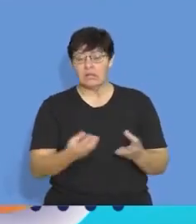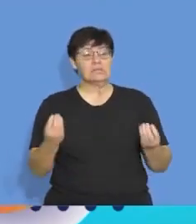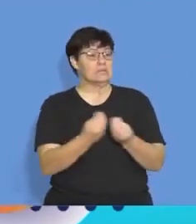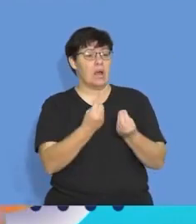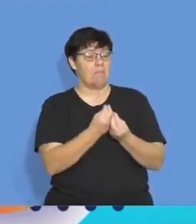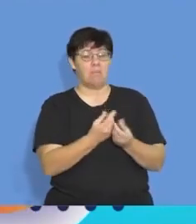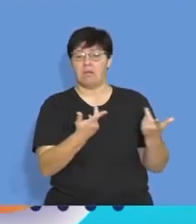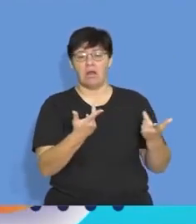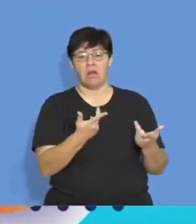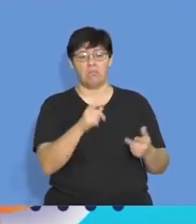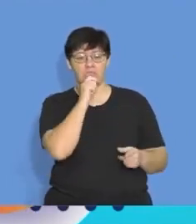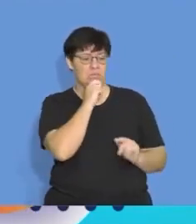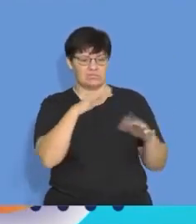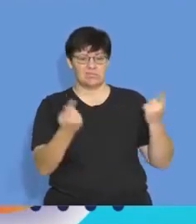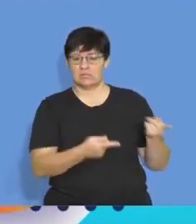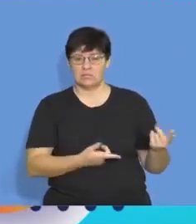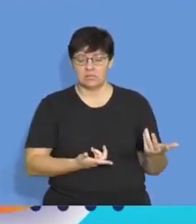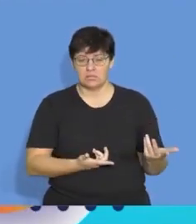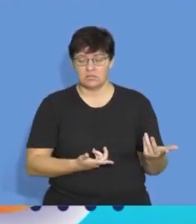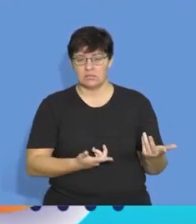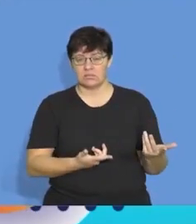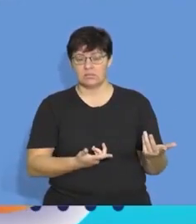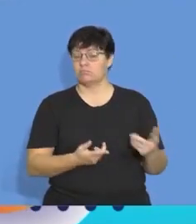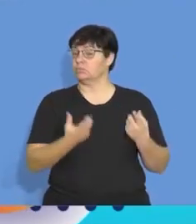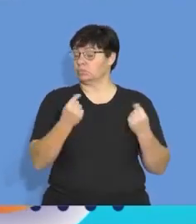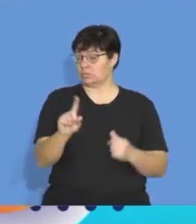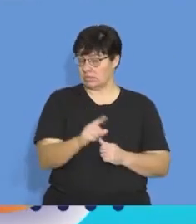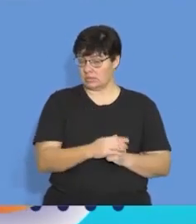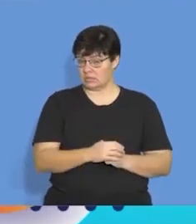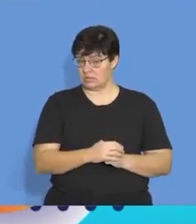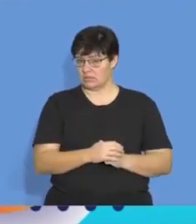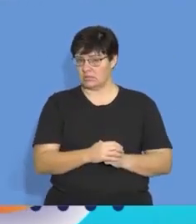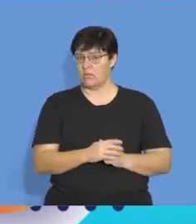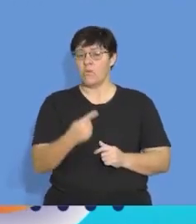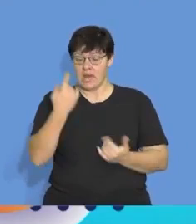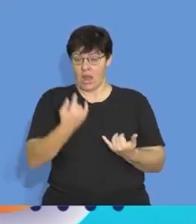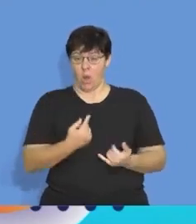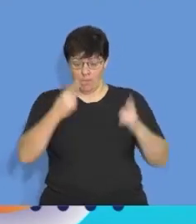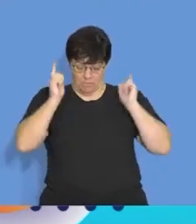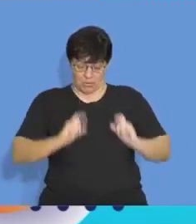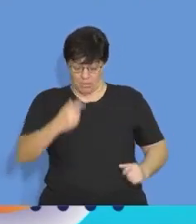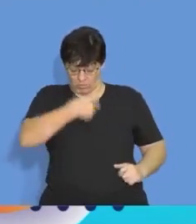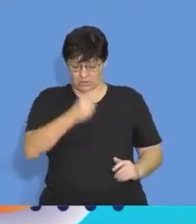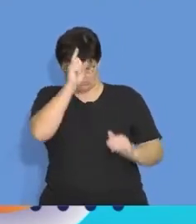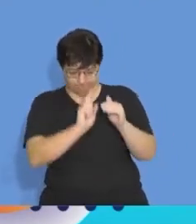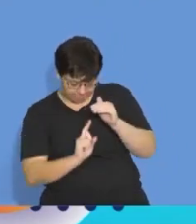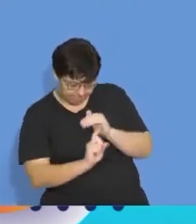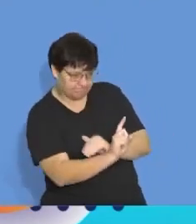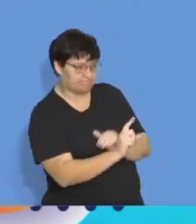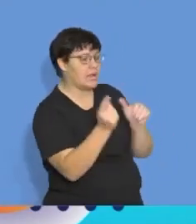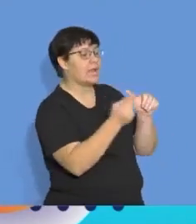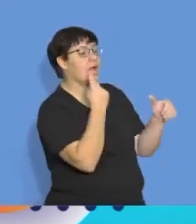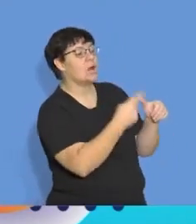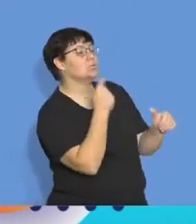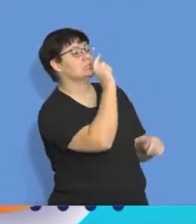becoming obsolete. So therefore, what we do is we do a physical inventory. That means